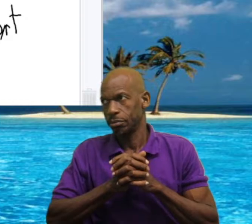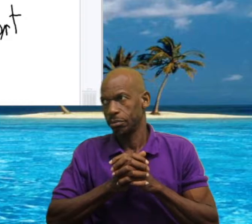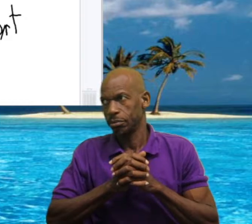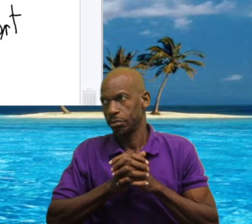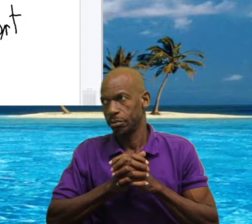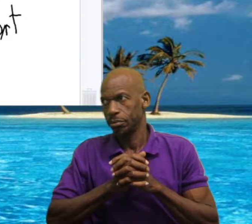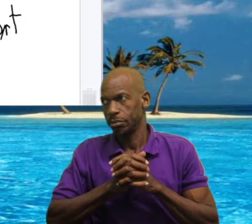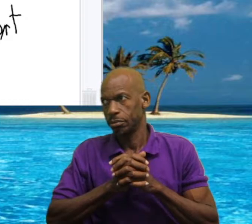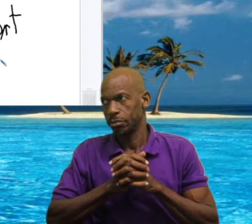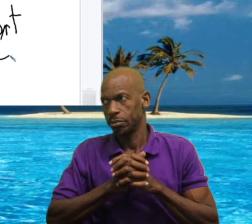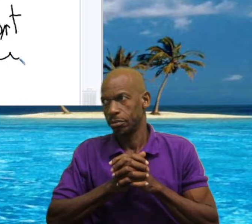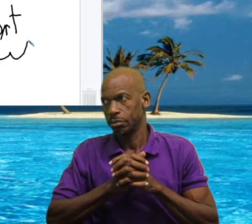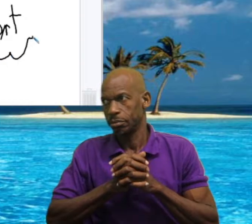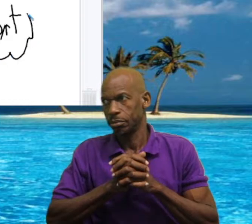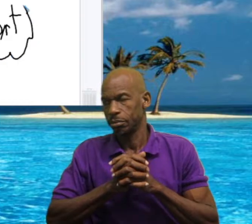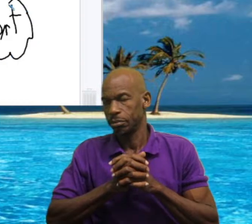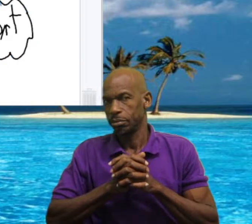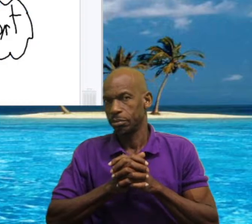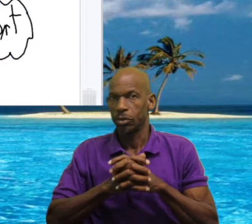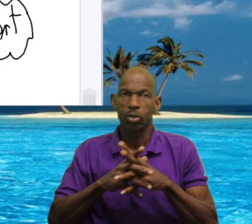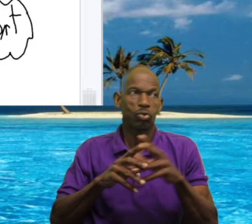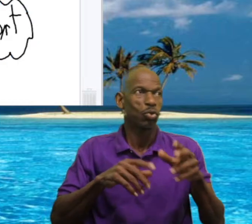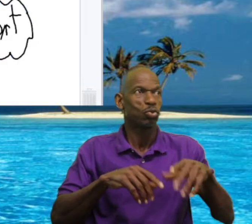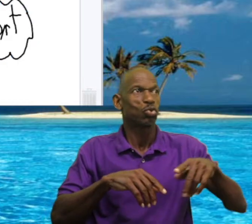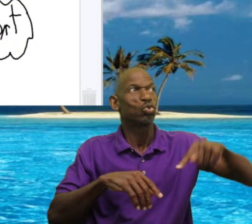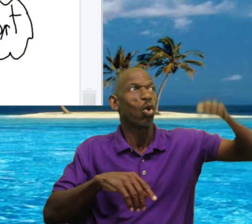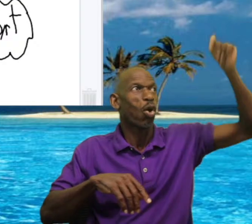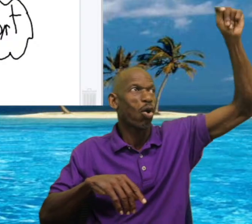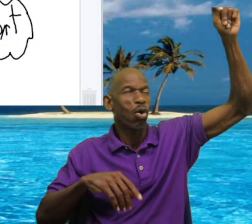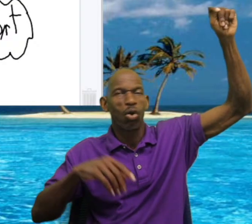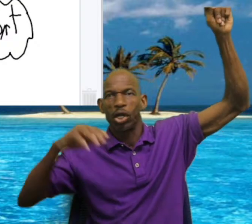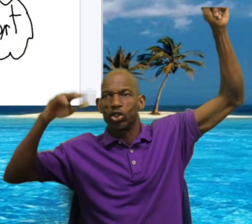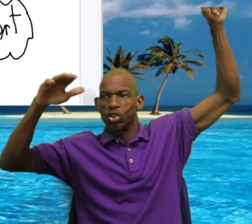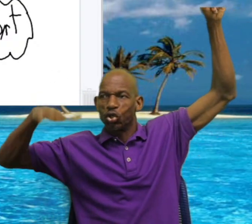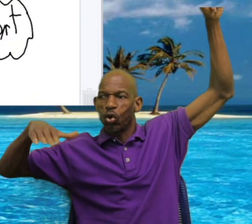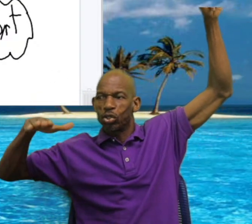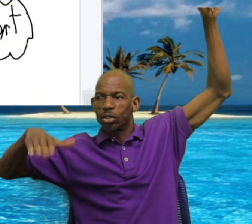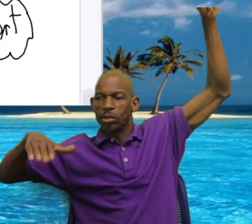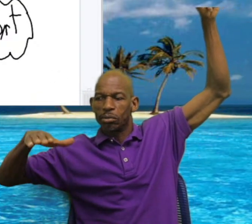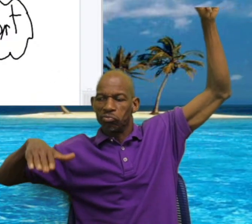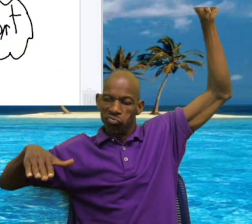tall and short, are opposites.